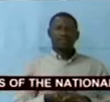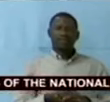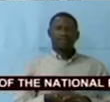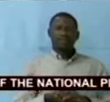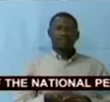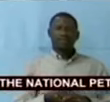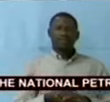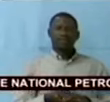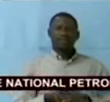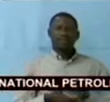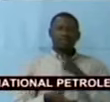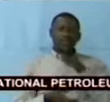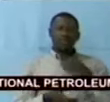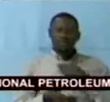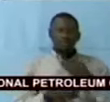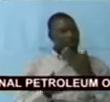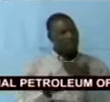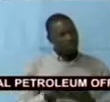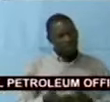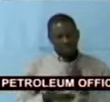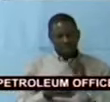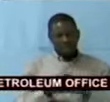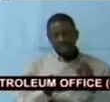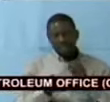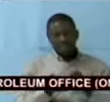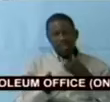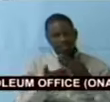Did you appeal? No,